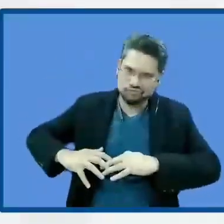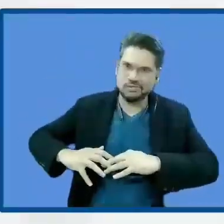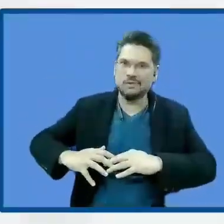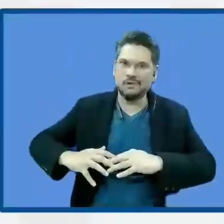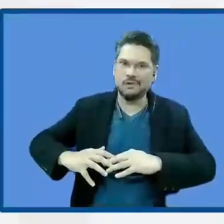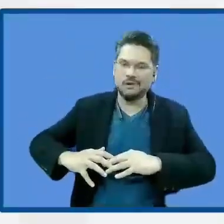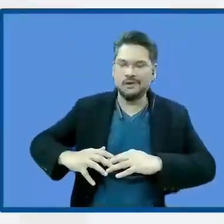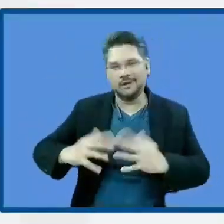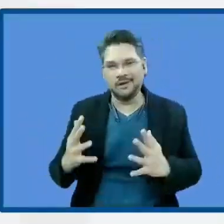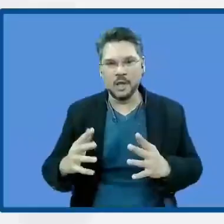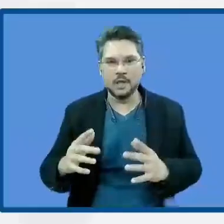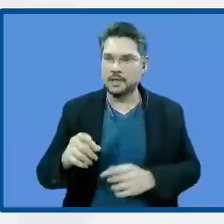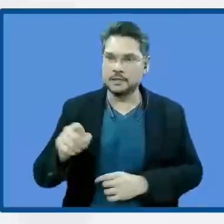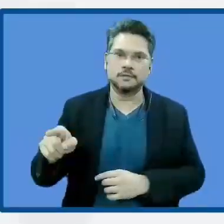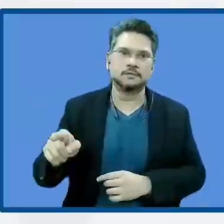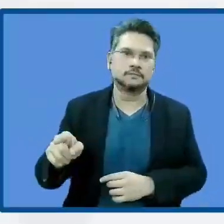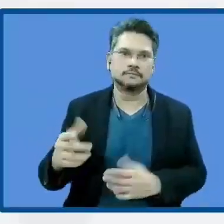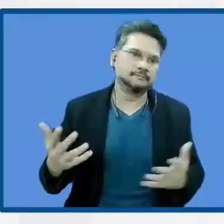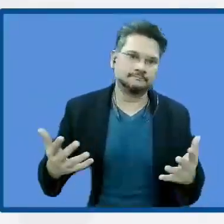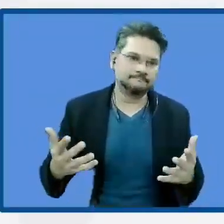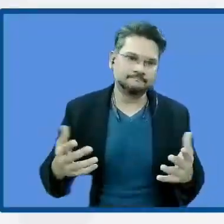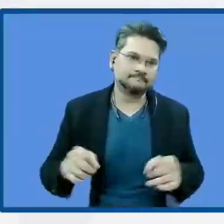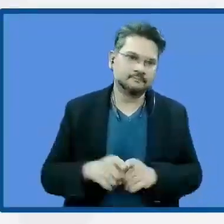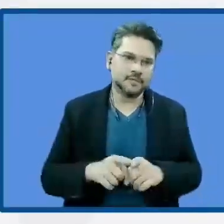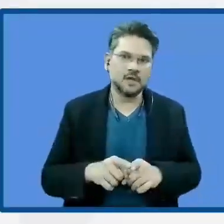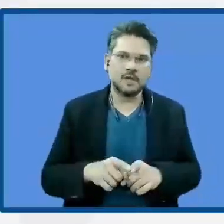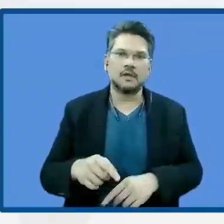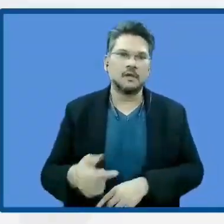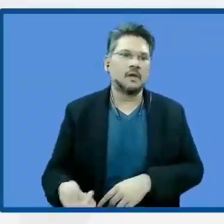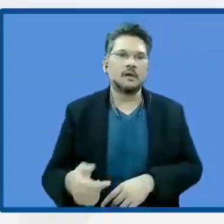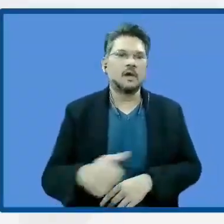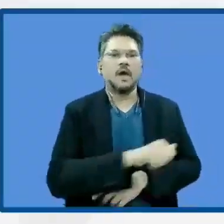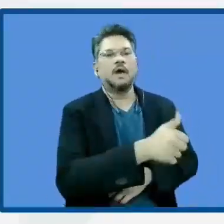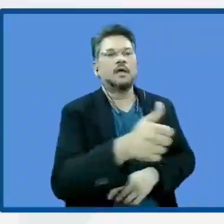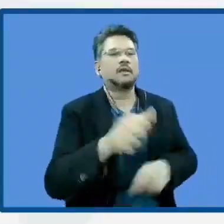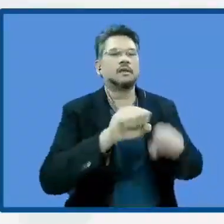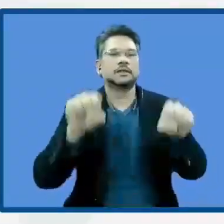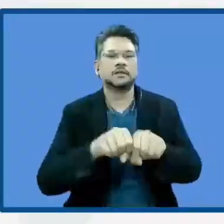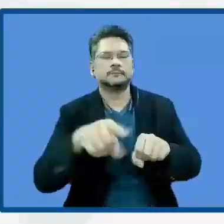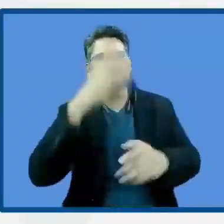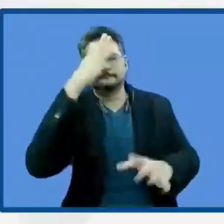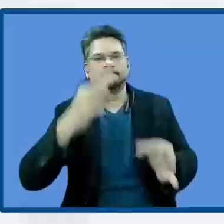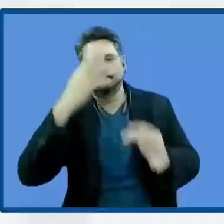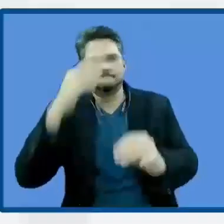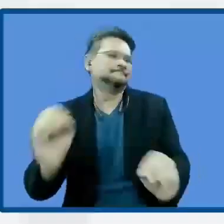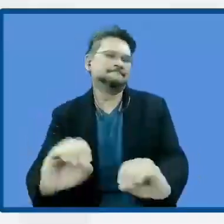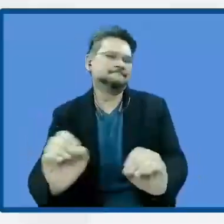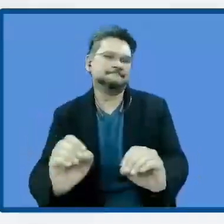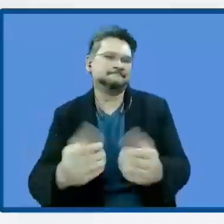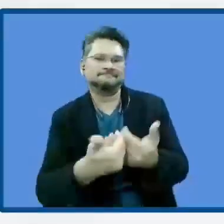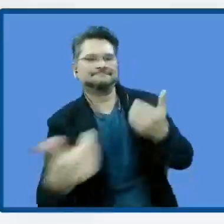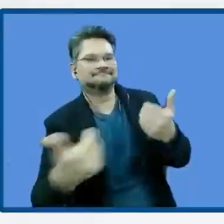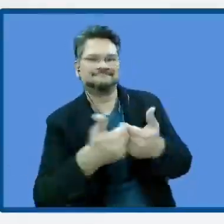it does not become data for other systems to make decisions. And in that mixture of